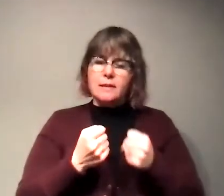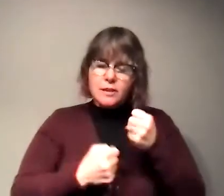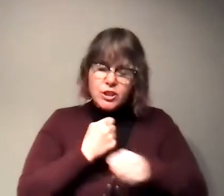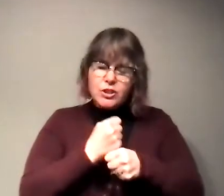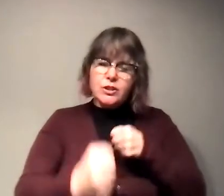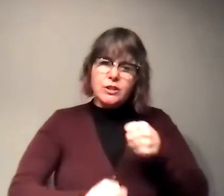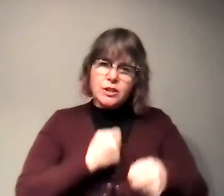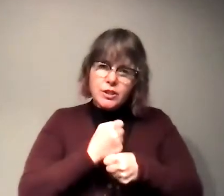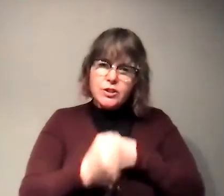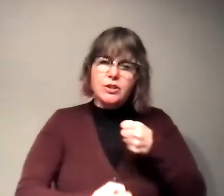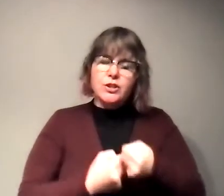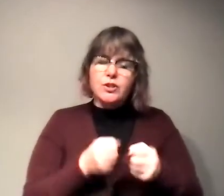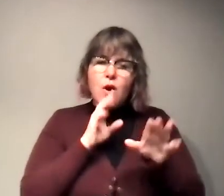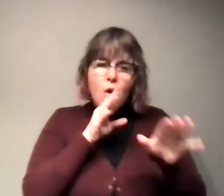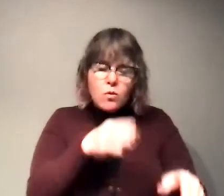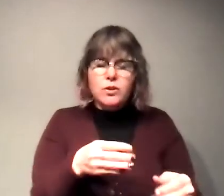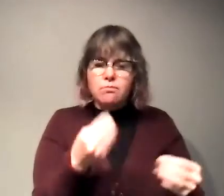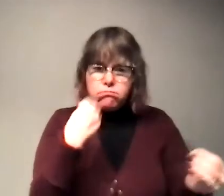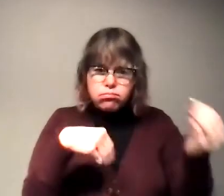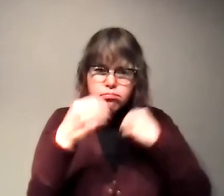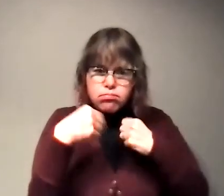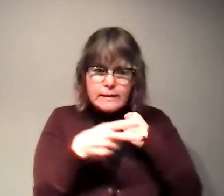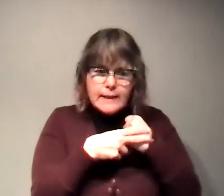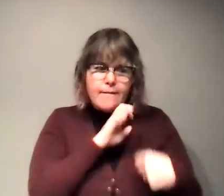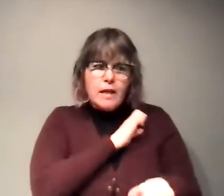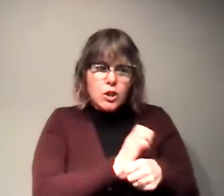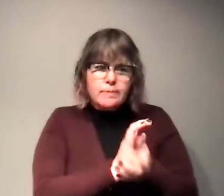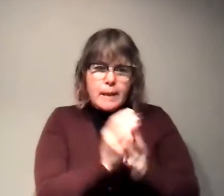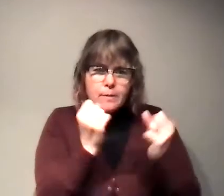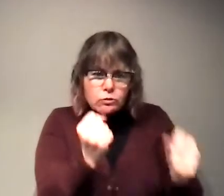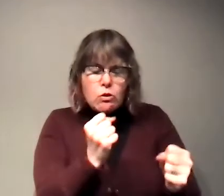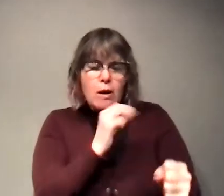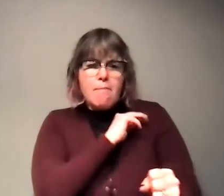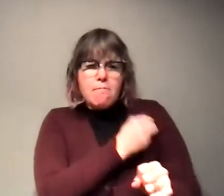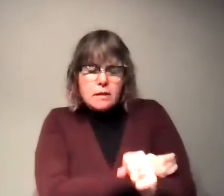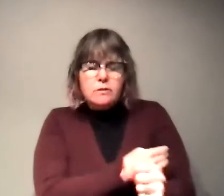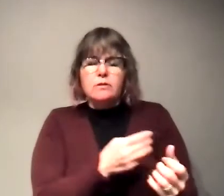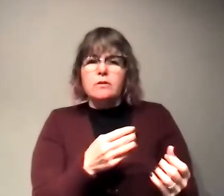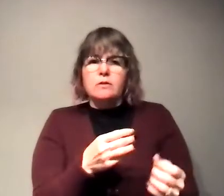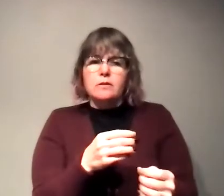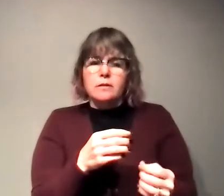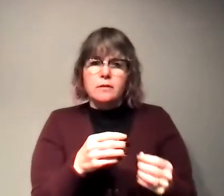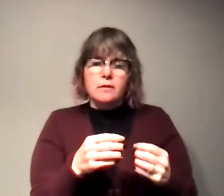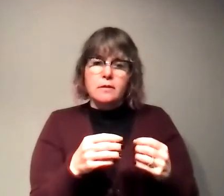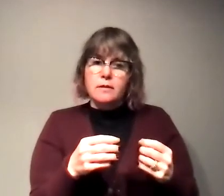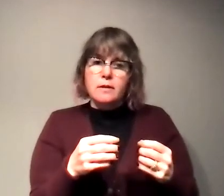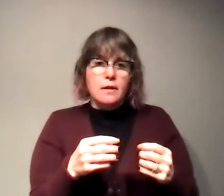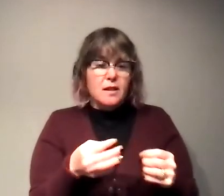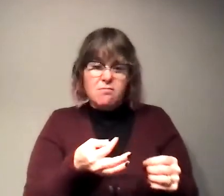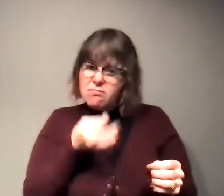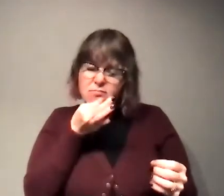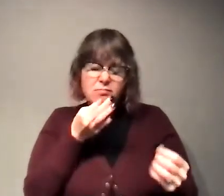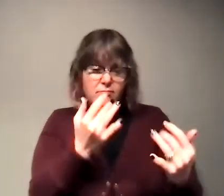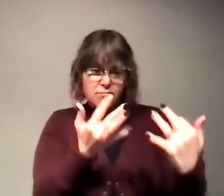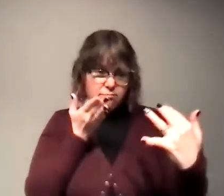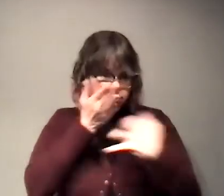ocean eating lots of food and saving up their energy and getting really strong and lots of muscles with all the energy. And they just swim up those currents. It's